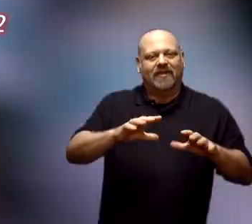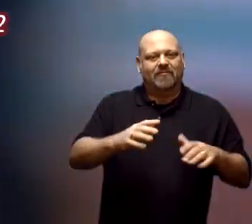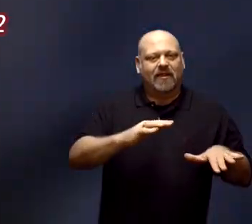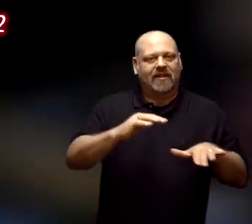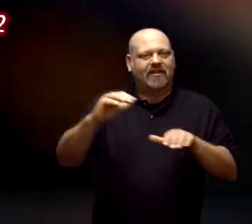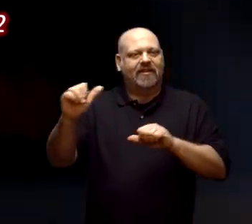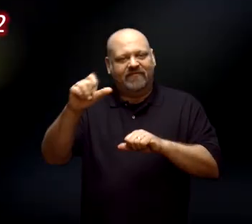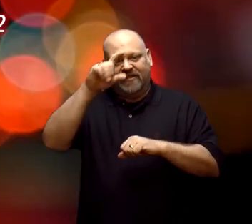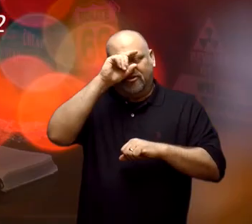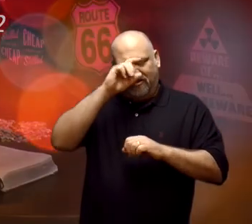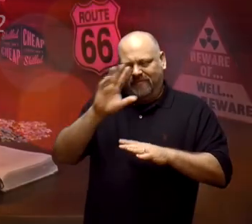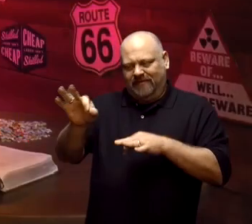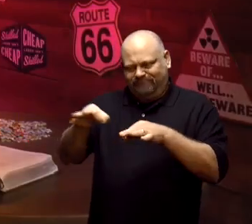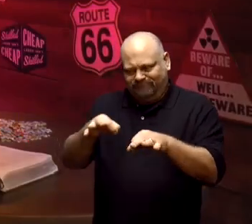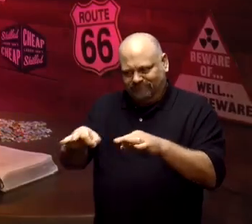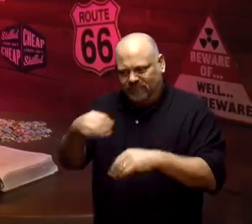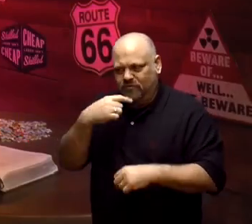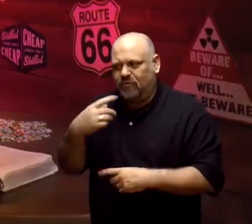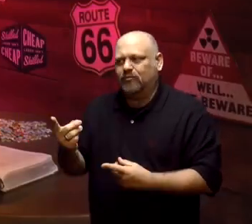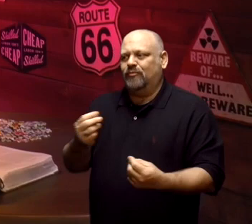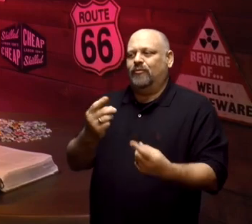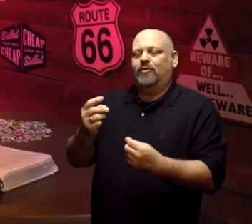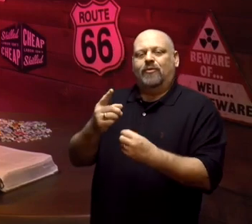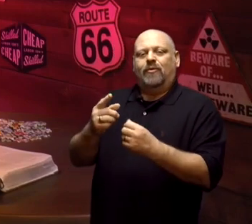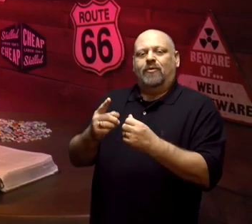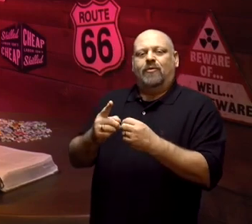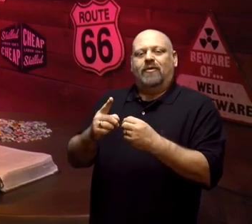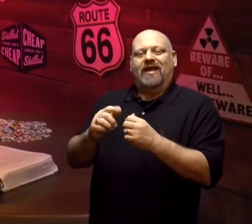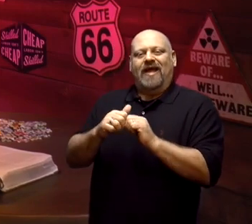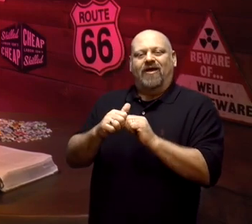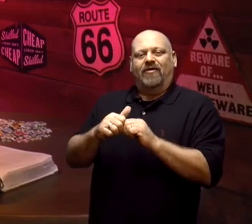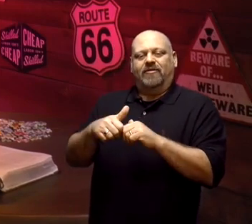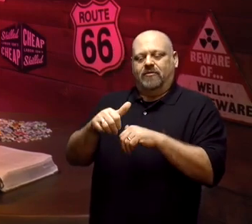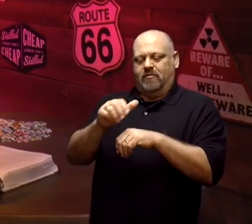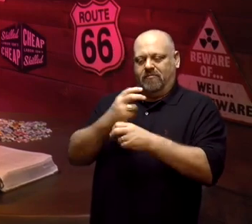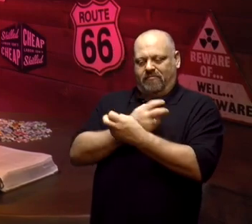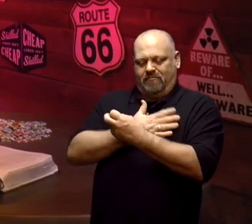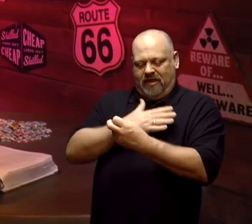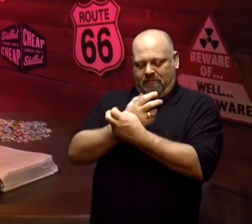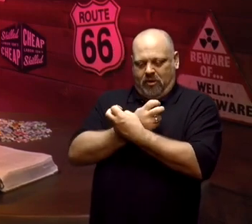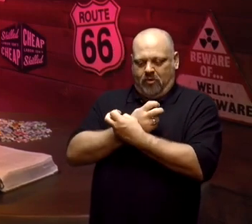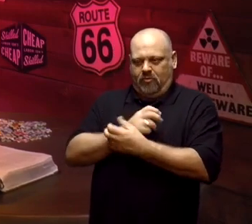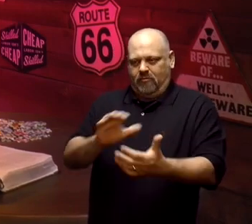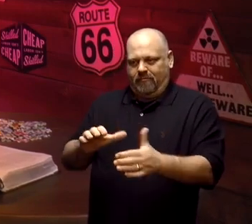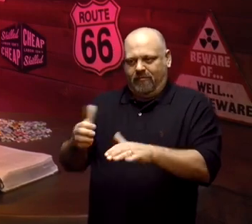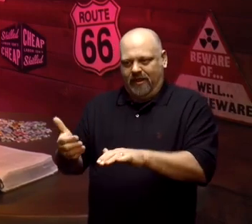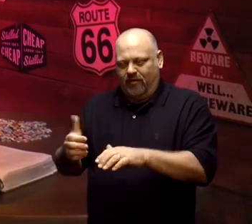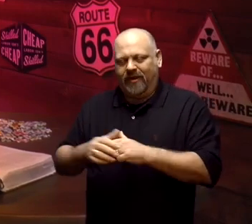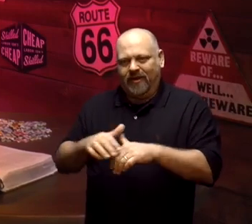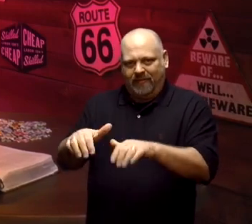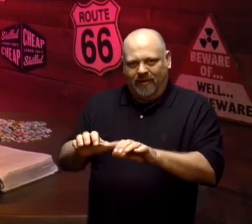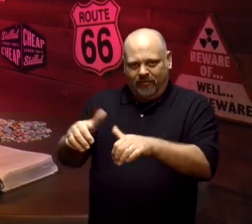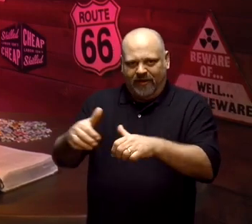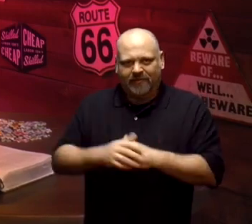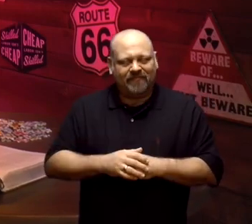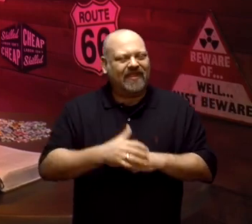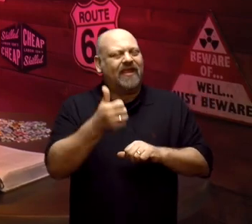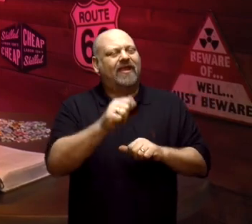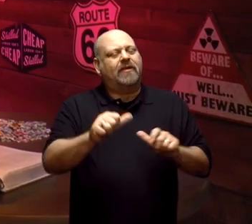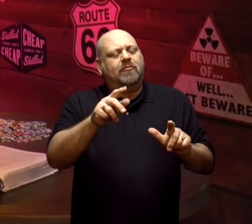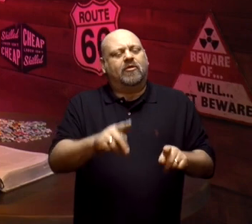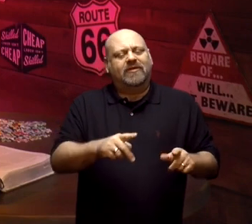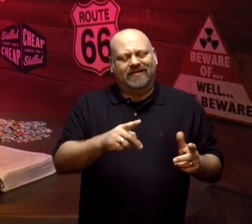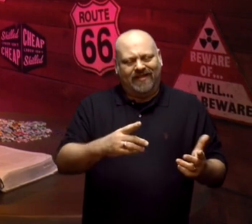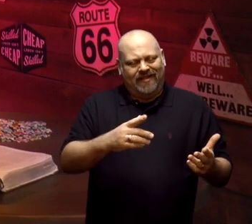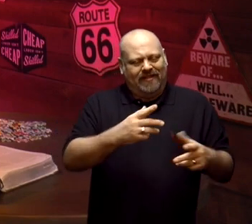burial of his bones." Anyone who's lost a loved one and carried the responsibility of planning a funeral service or